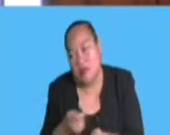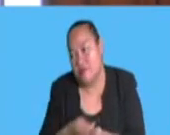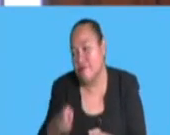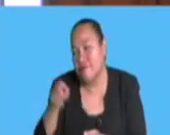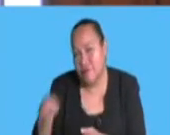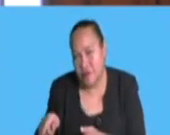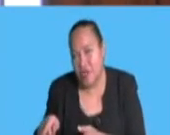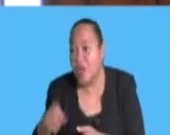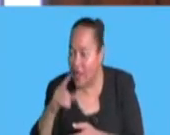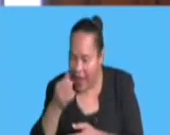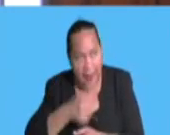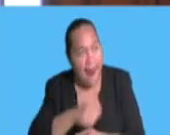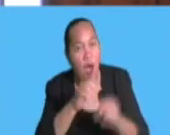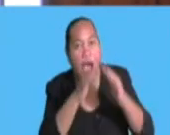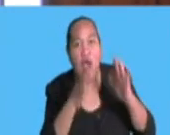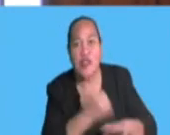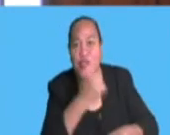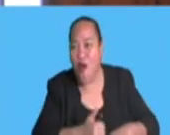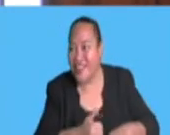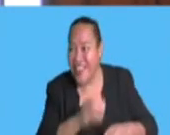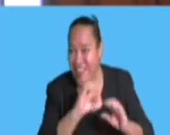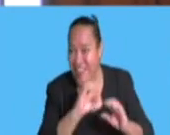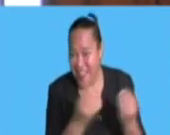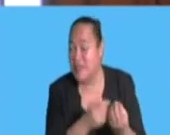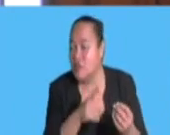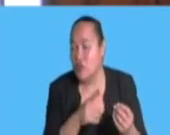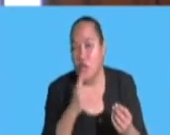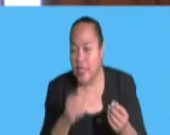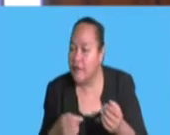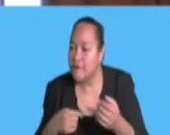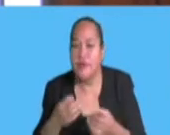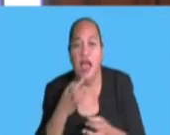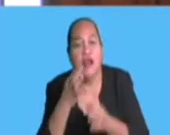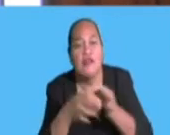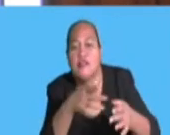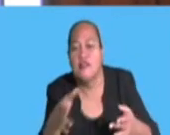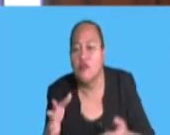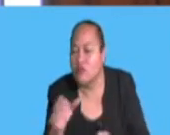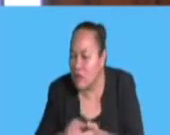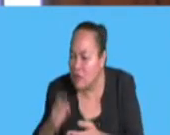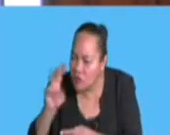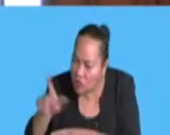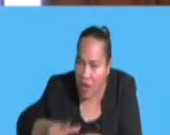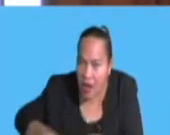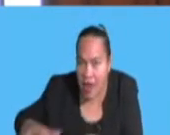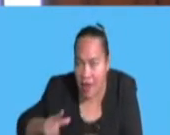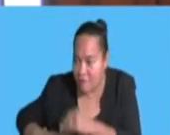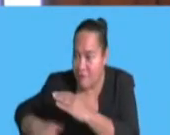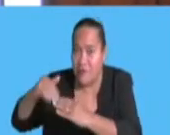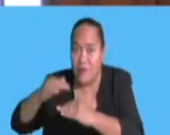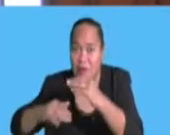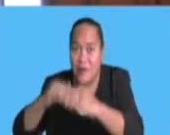allow entities such as the Housing Authority and incentivize private developers to scale up land development at a much